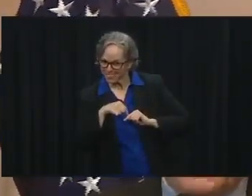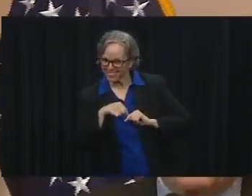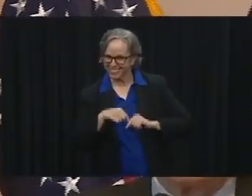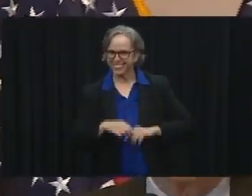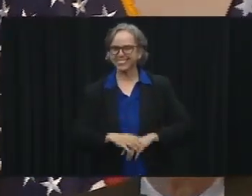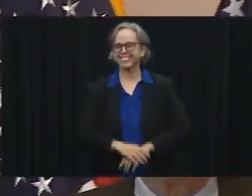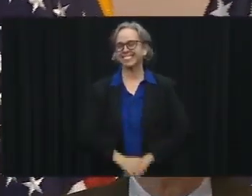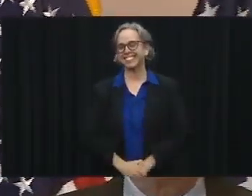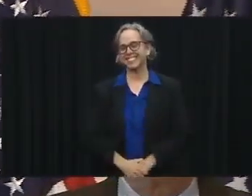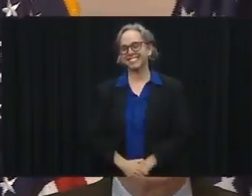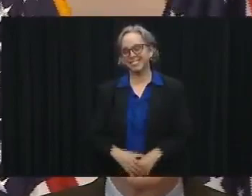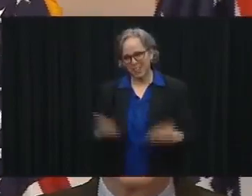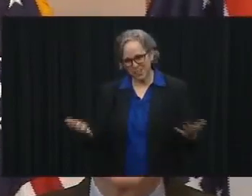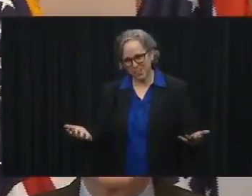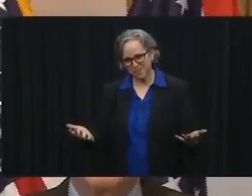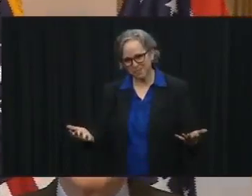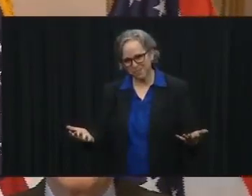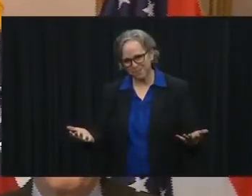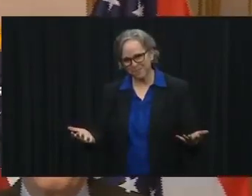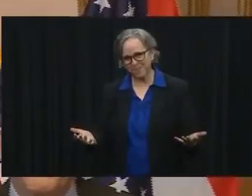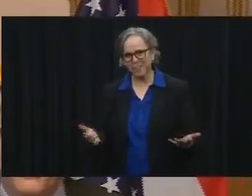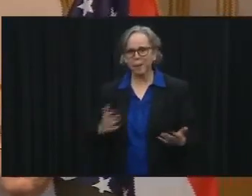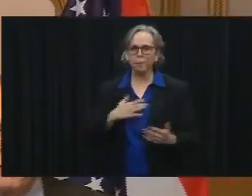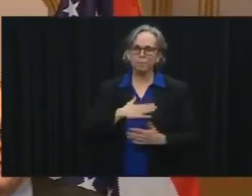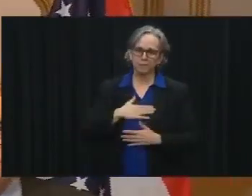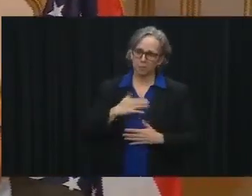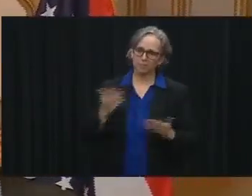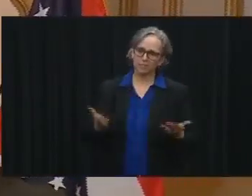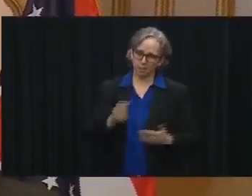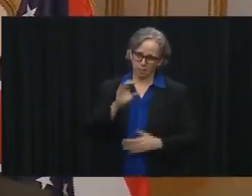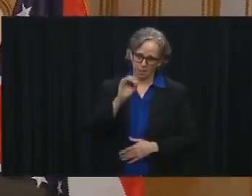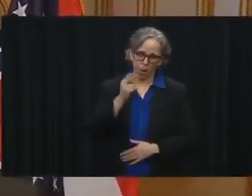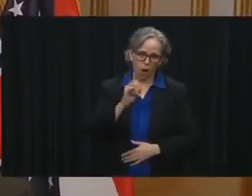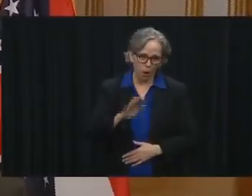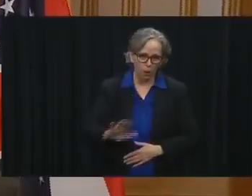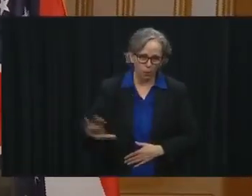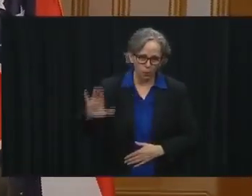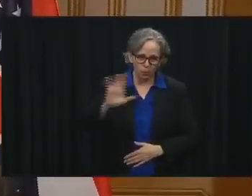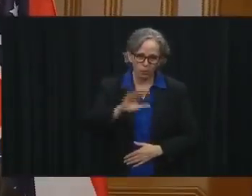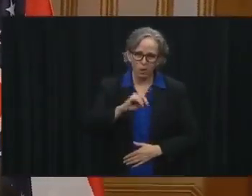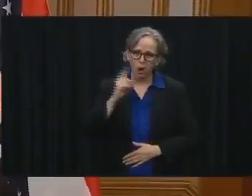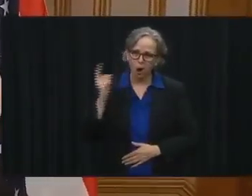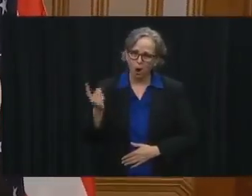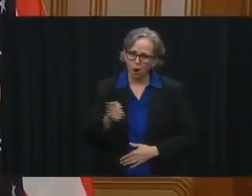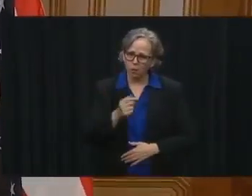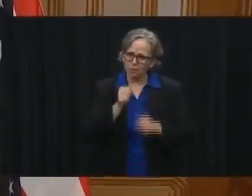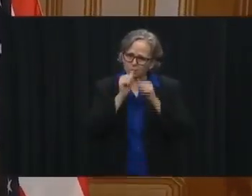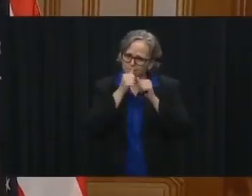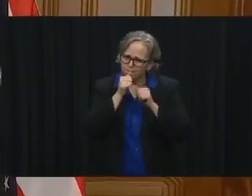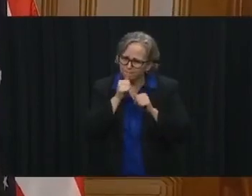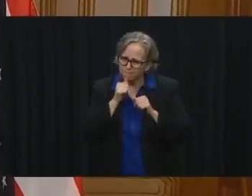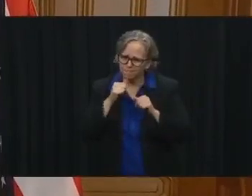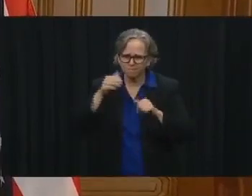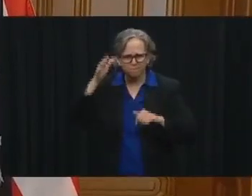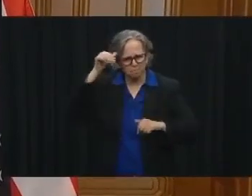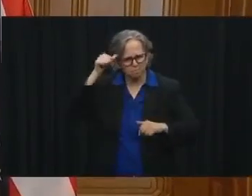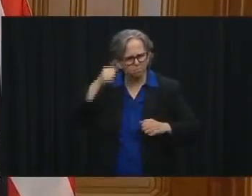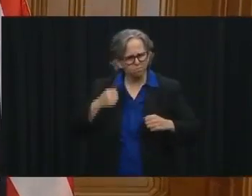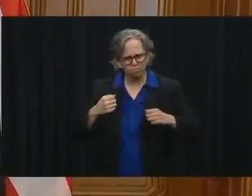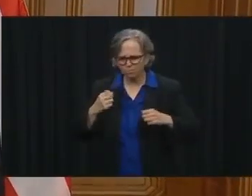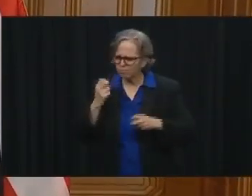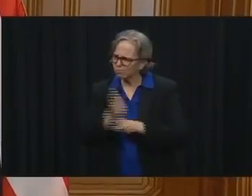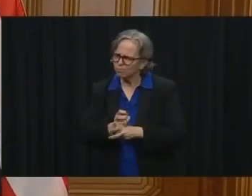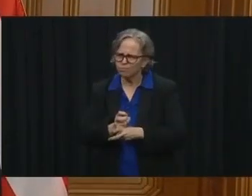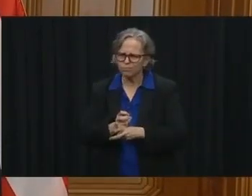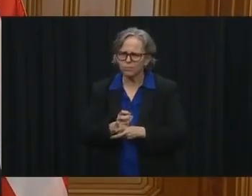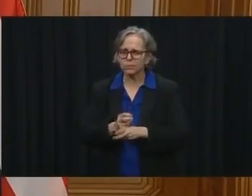Ohioans are always been resilient. We've always been tough. We've always been resourceful. So I'd